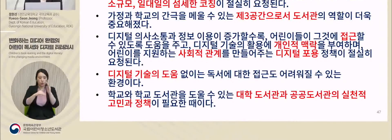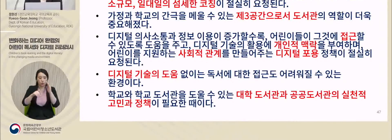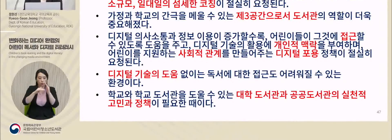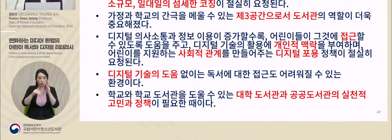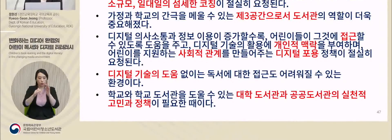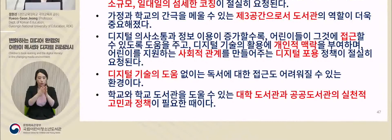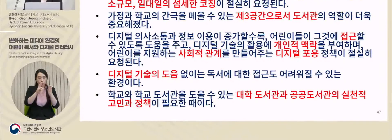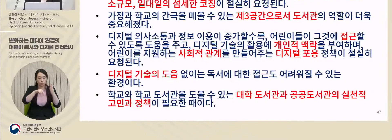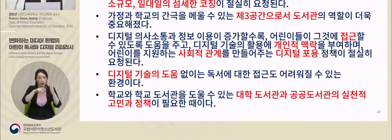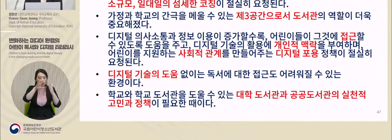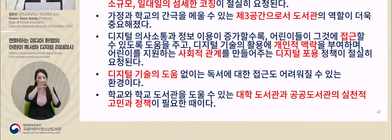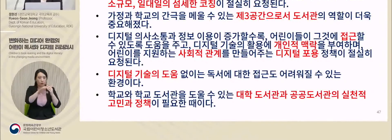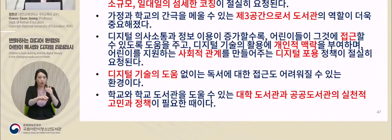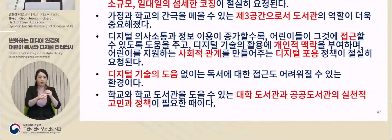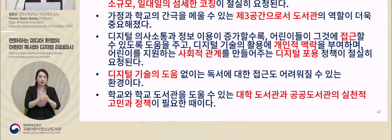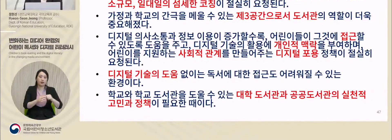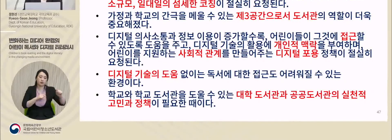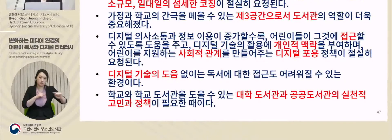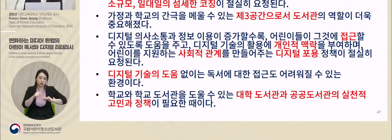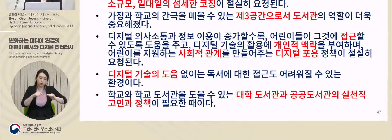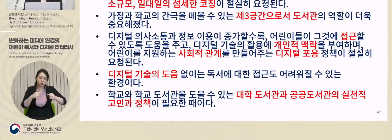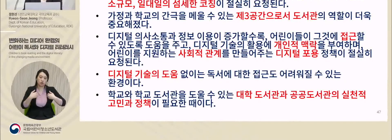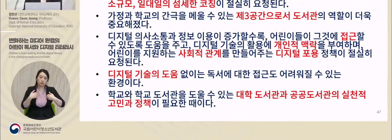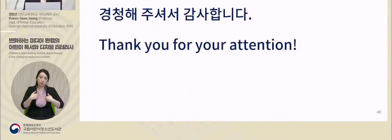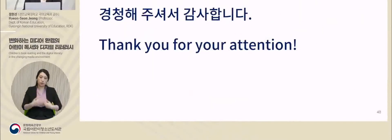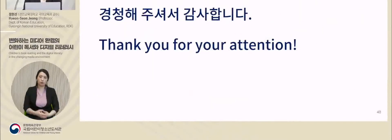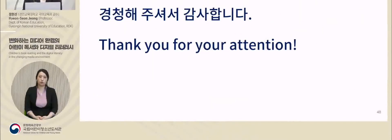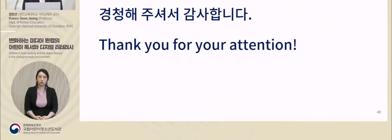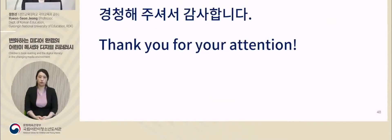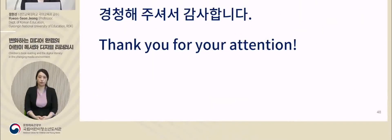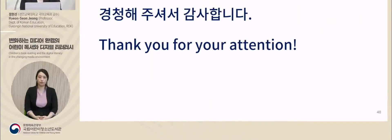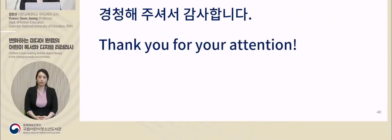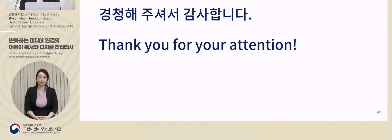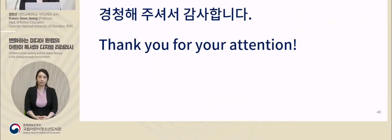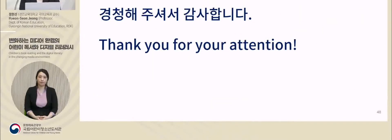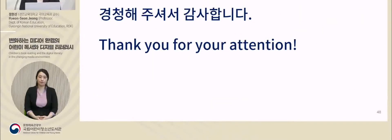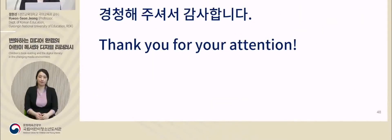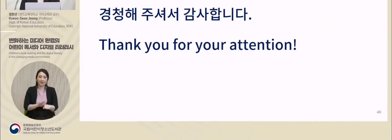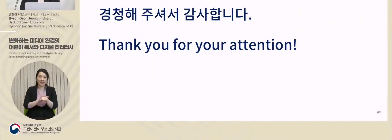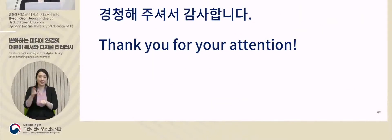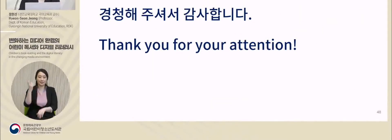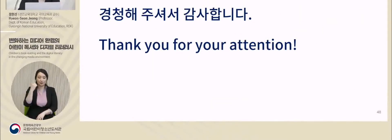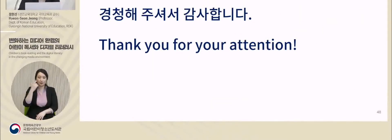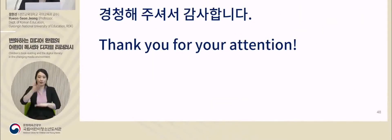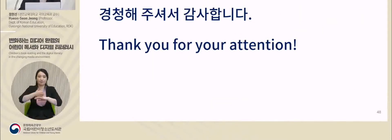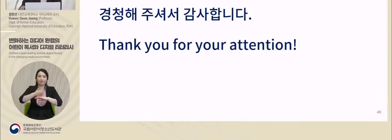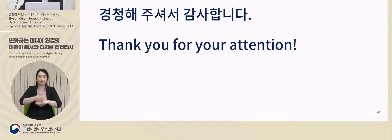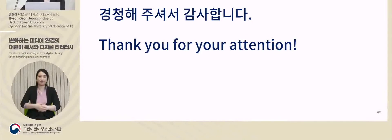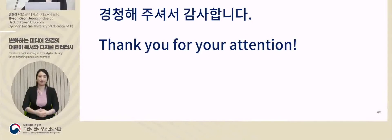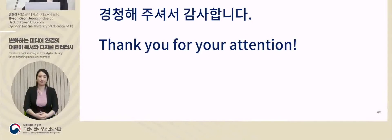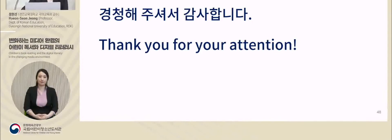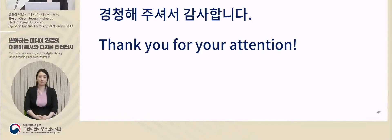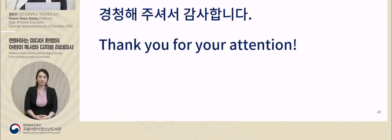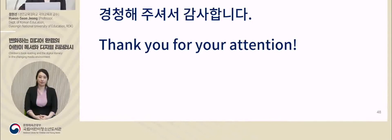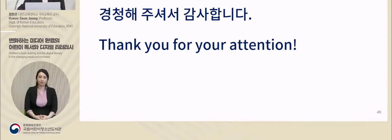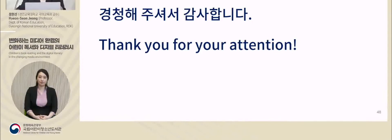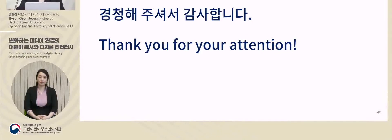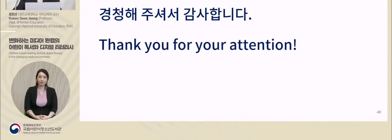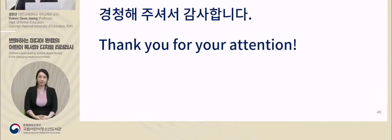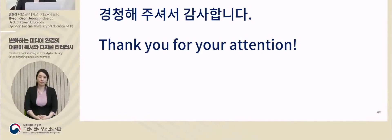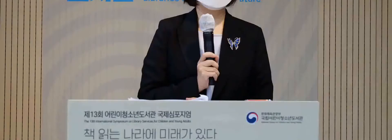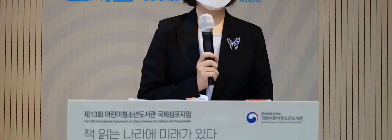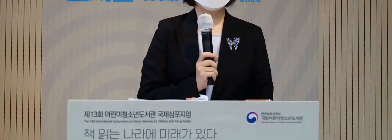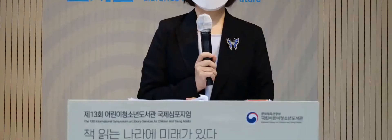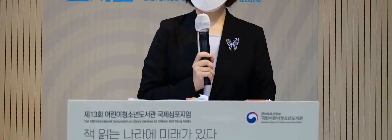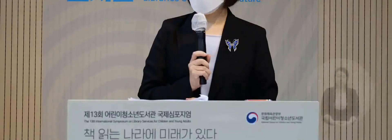schools, university libraries, and public libraries take action and formulate a policy. Thank you for